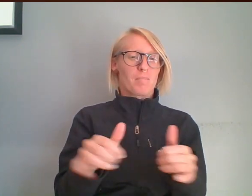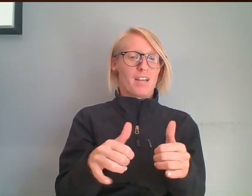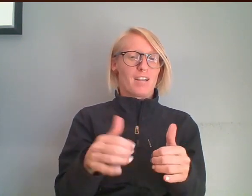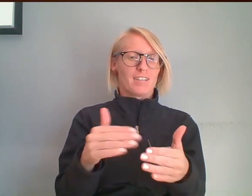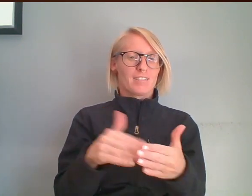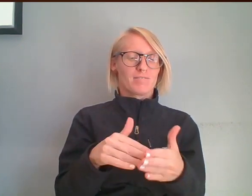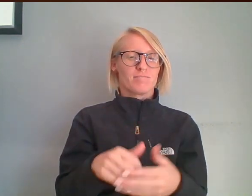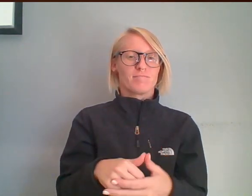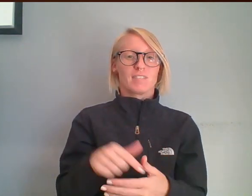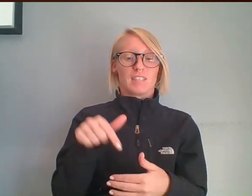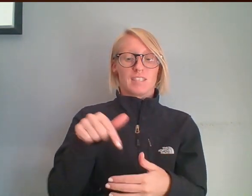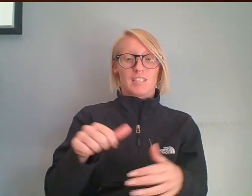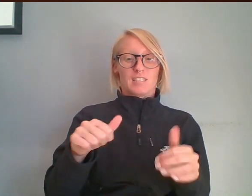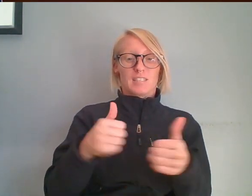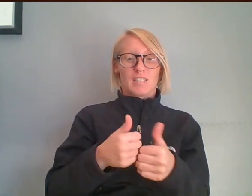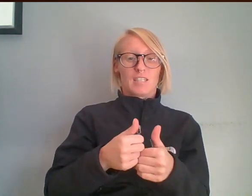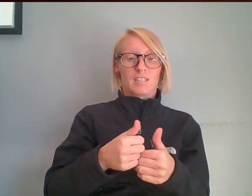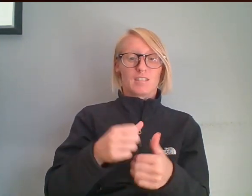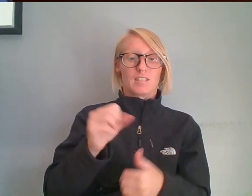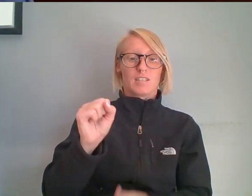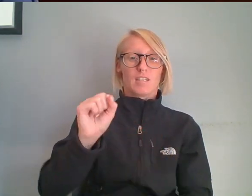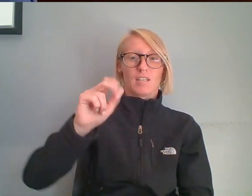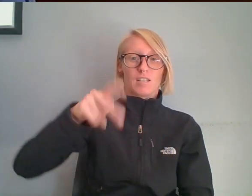In this game, you are going to